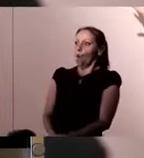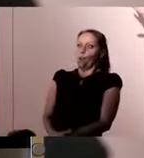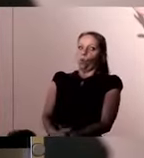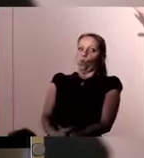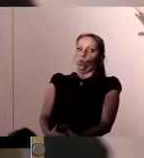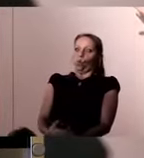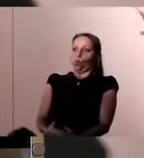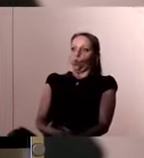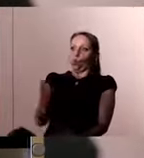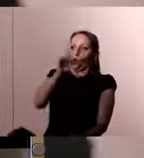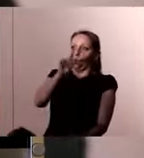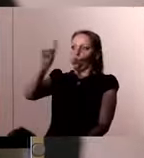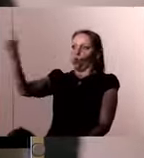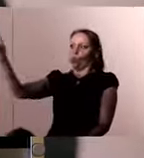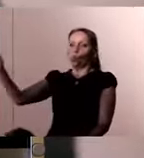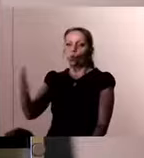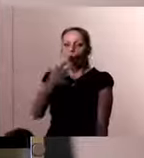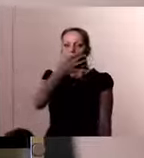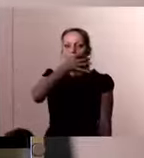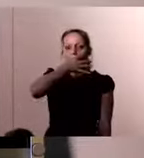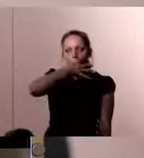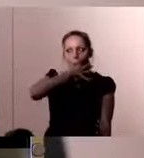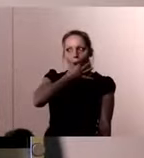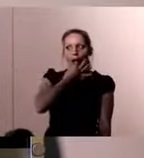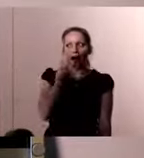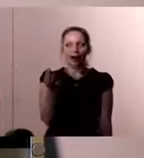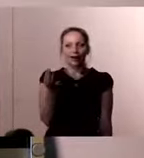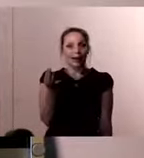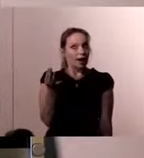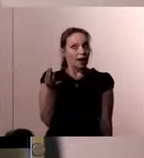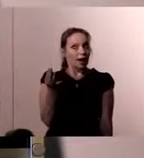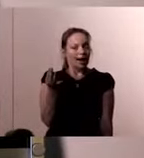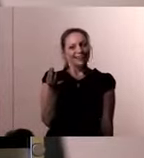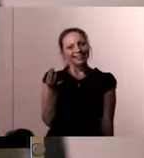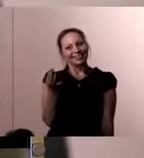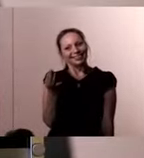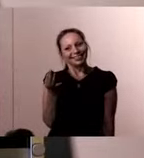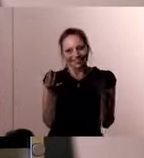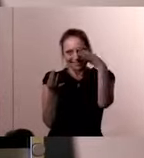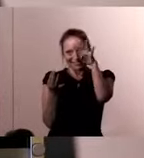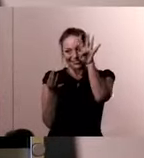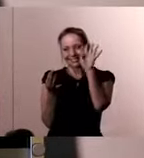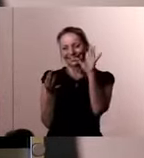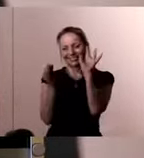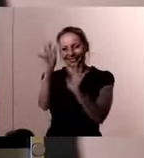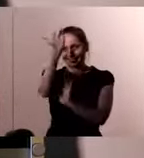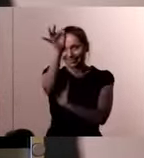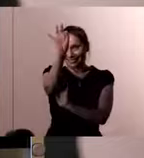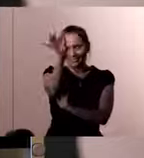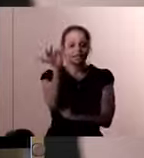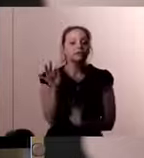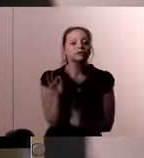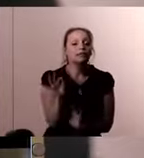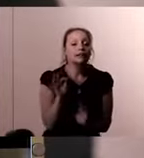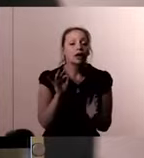were no longer looking, she would take the pill out of her mouth, and with those beautiful long orangutan fingers, she would feed it